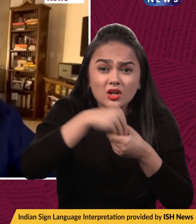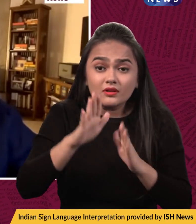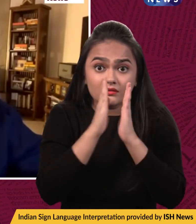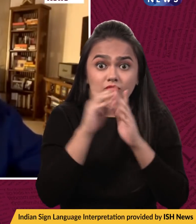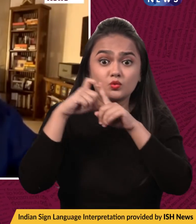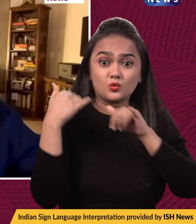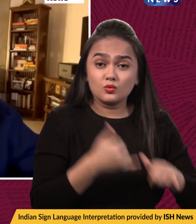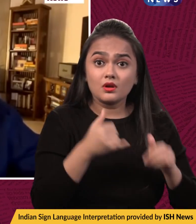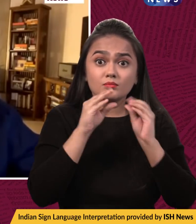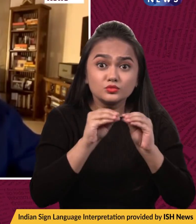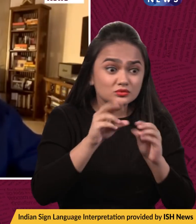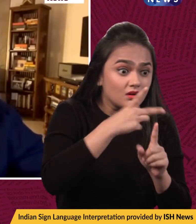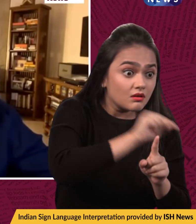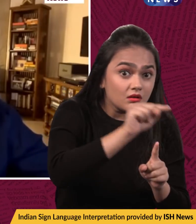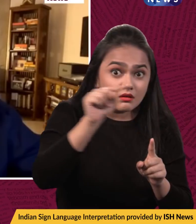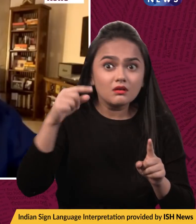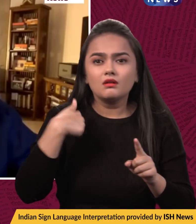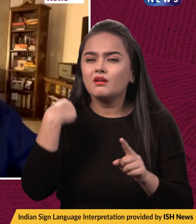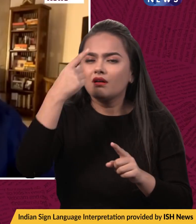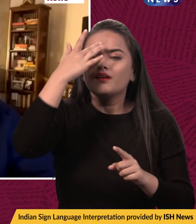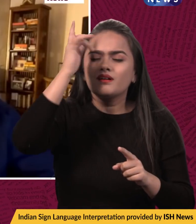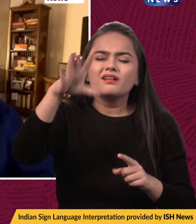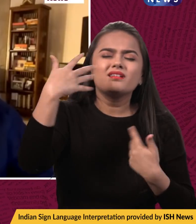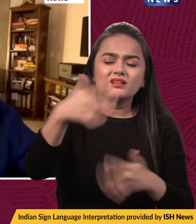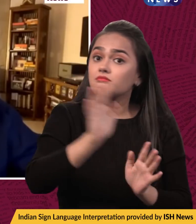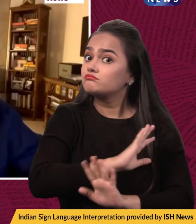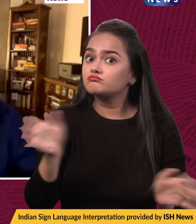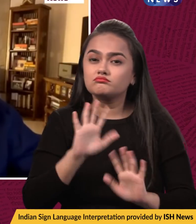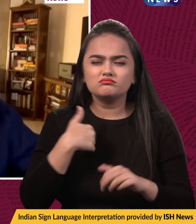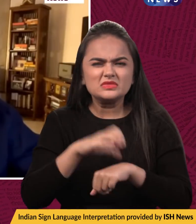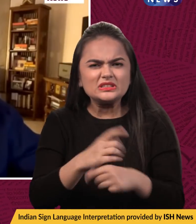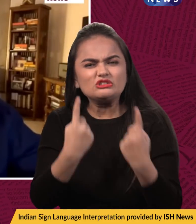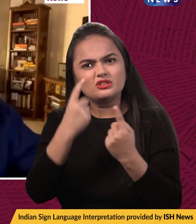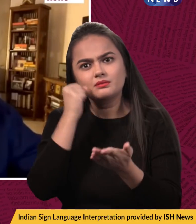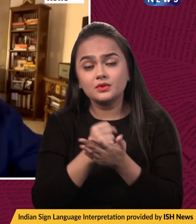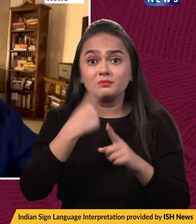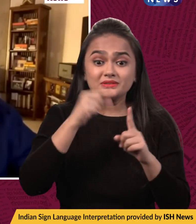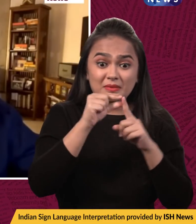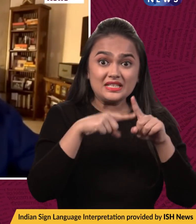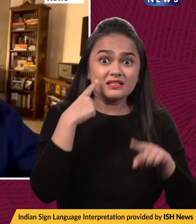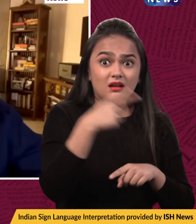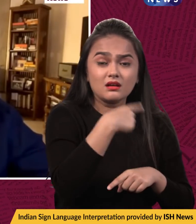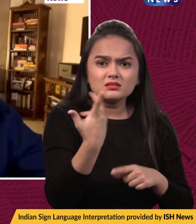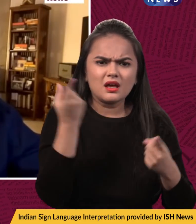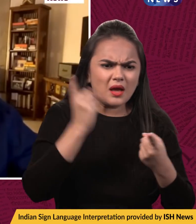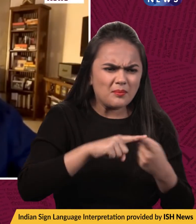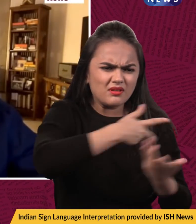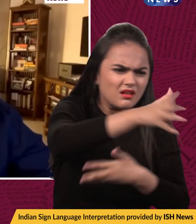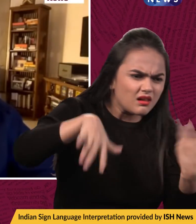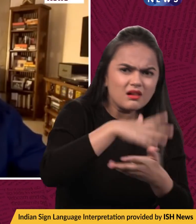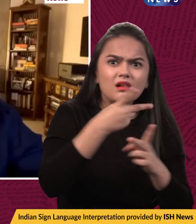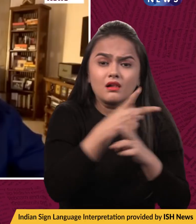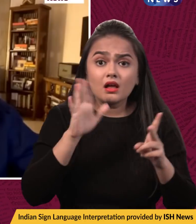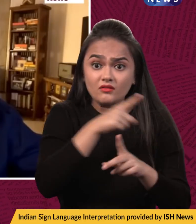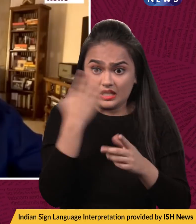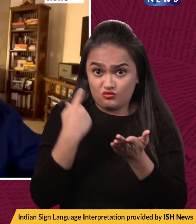temples and Durga Puja venues will not be spared. According to PTI, sporadic attacks and vandalism have also been reported